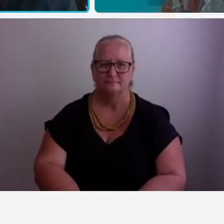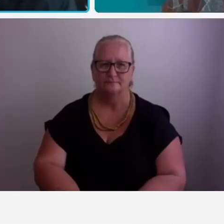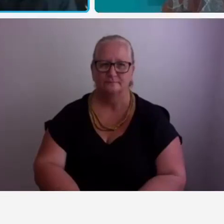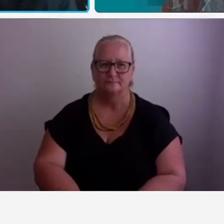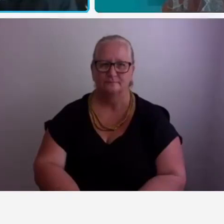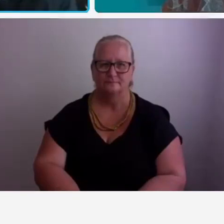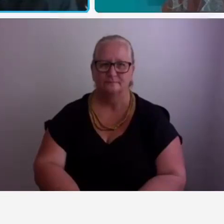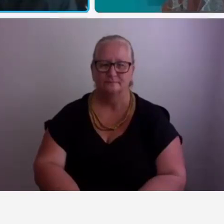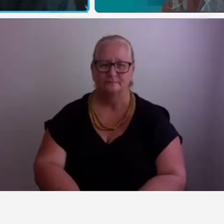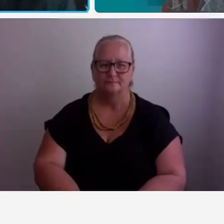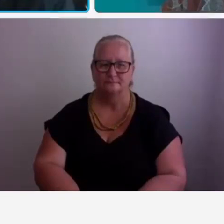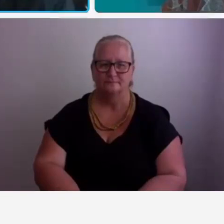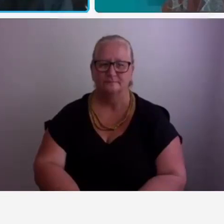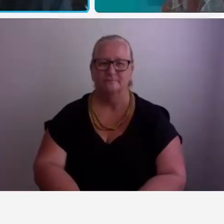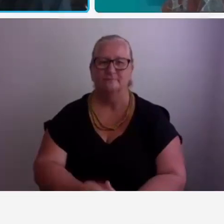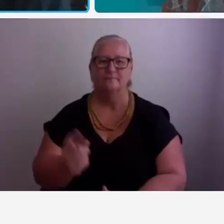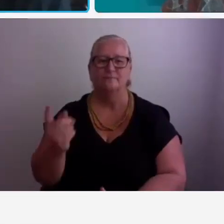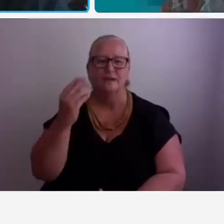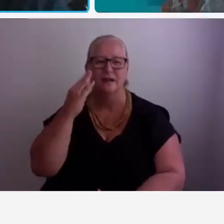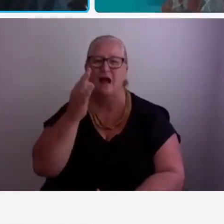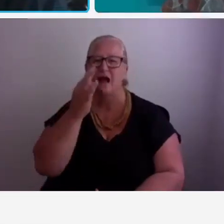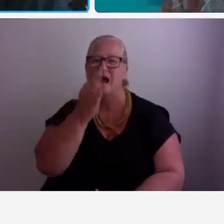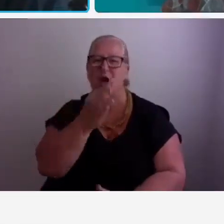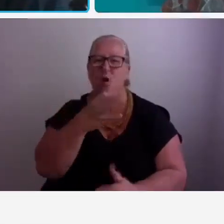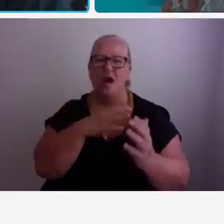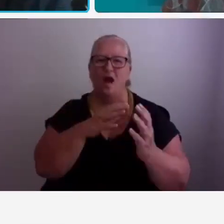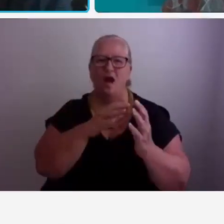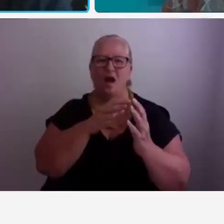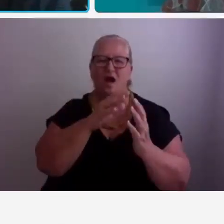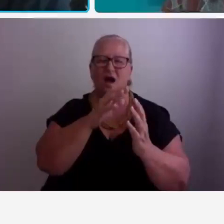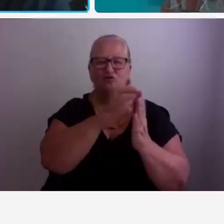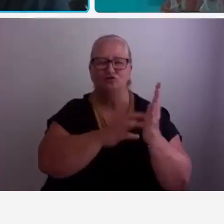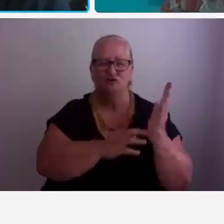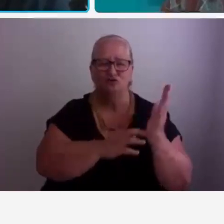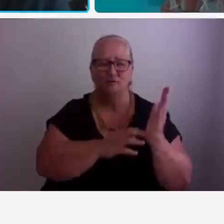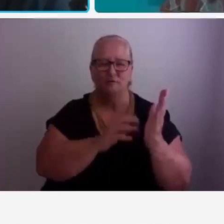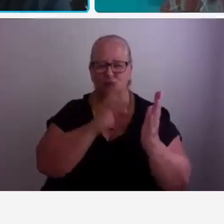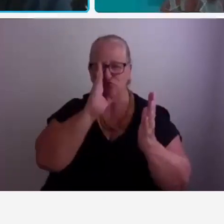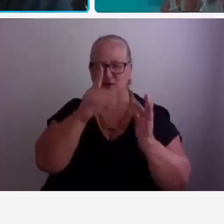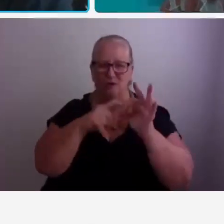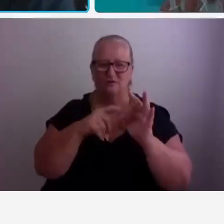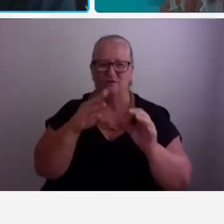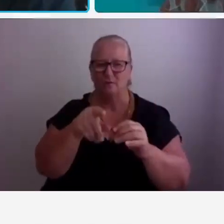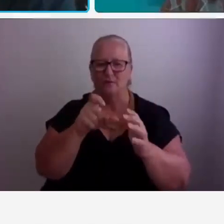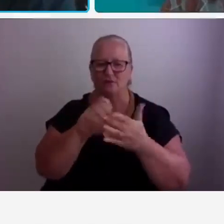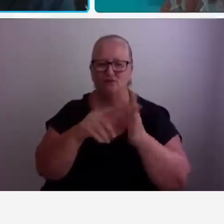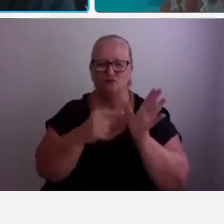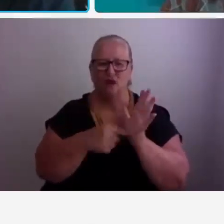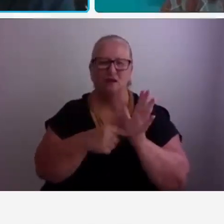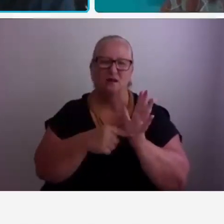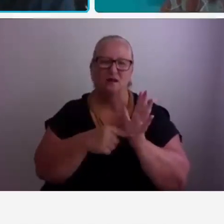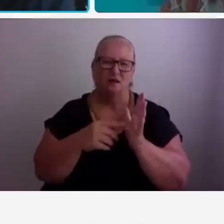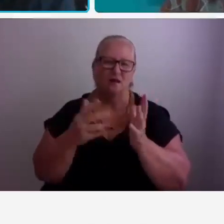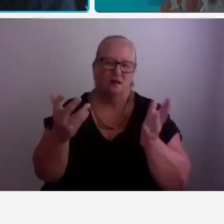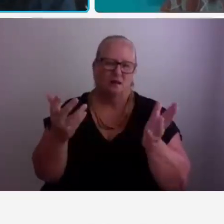So Helena asked for a transcript of the questions answered directly in the chat. There will be a recording of